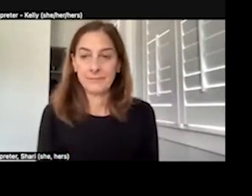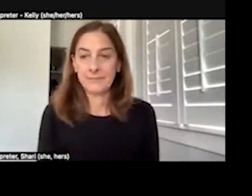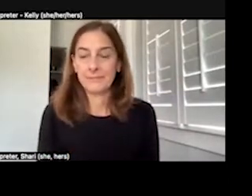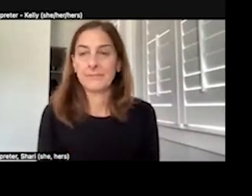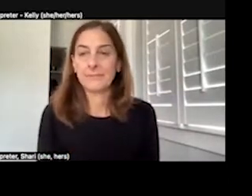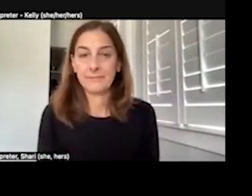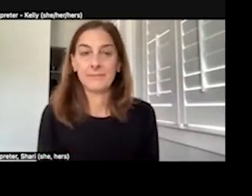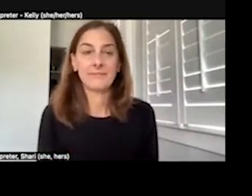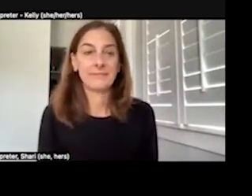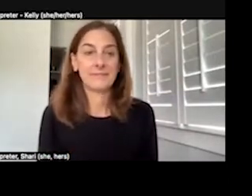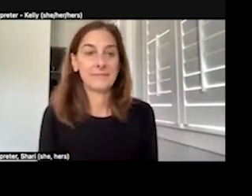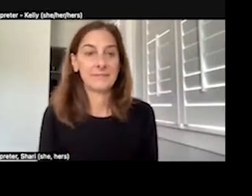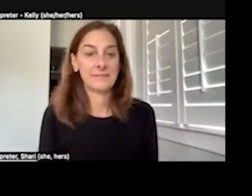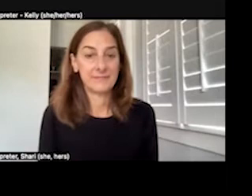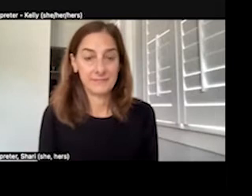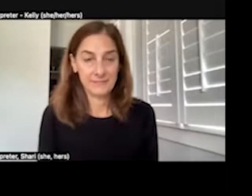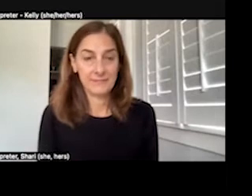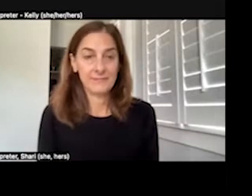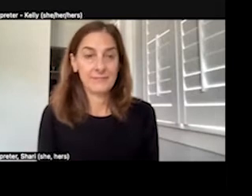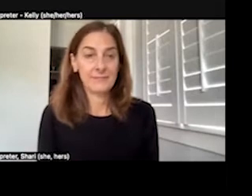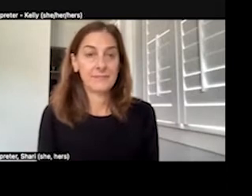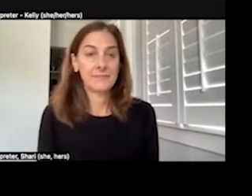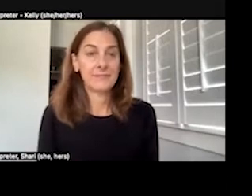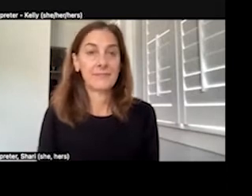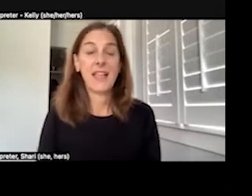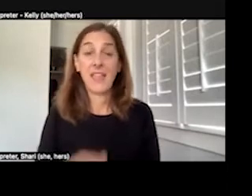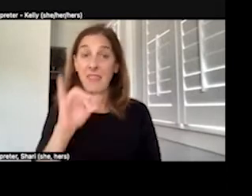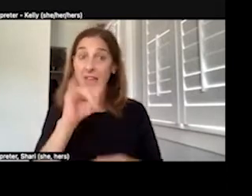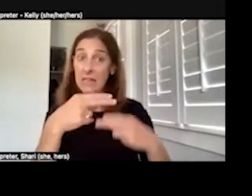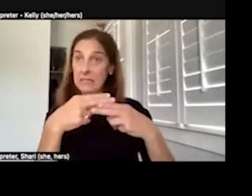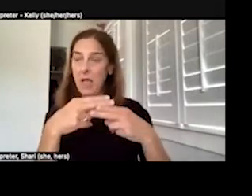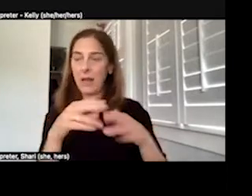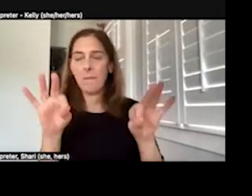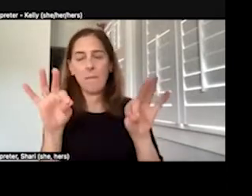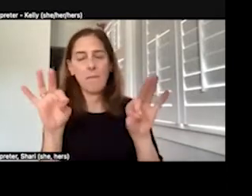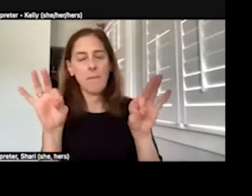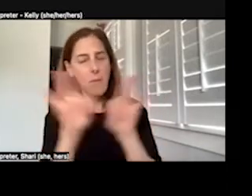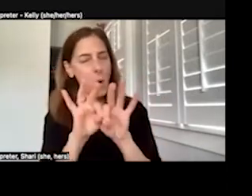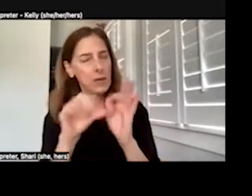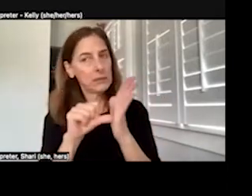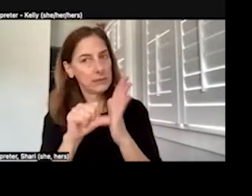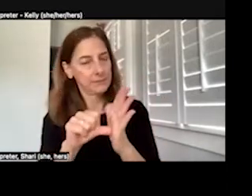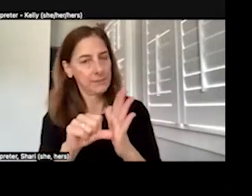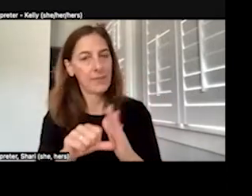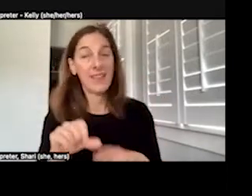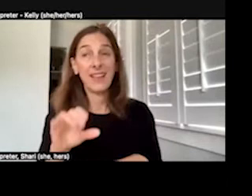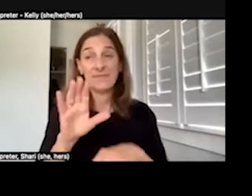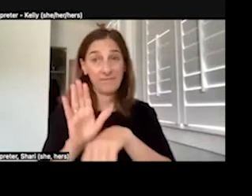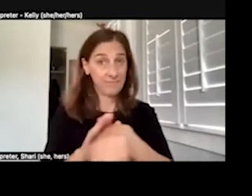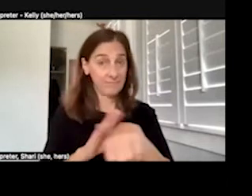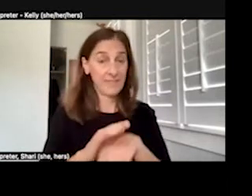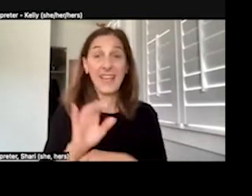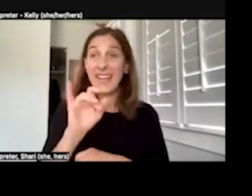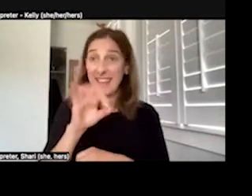All right, so this is a very important slide. It's basically if you receive mail from Mass Health or the